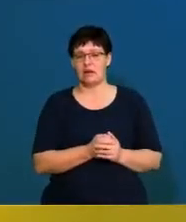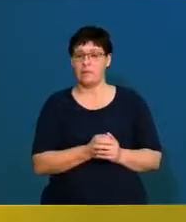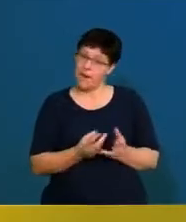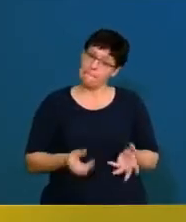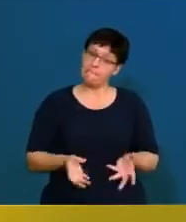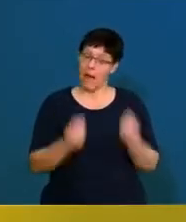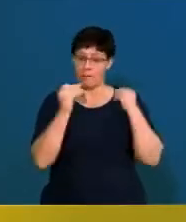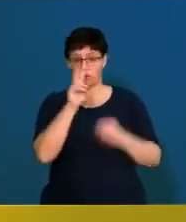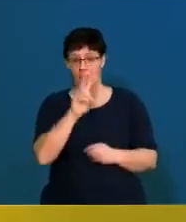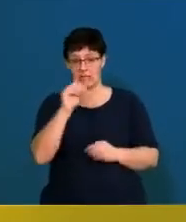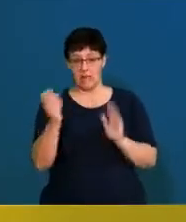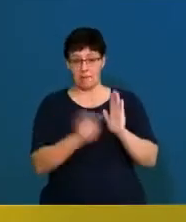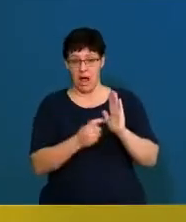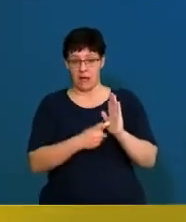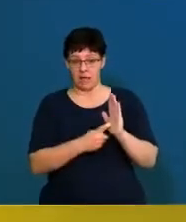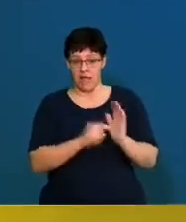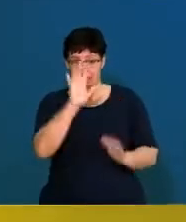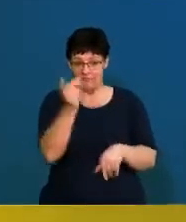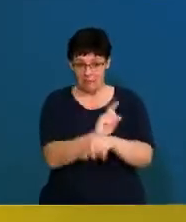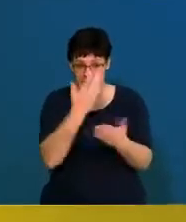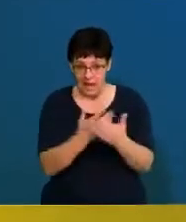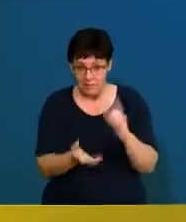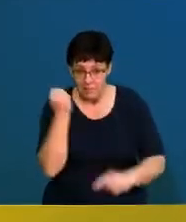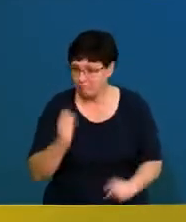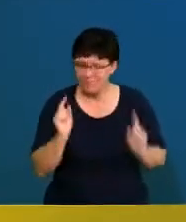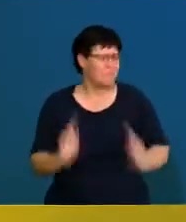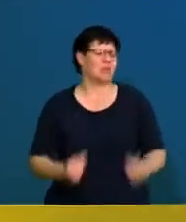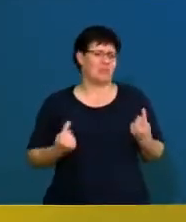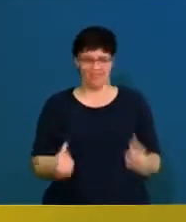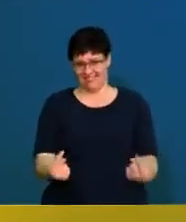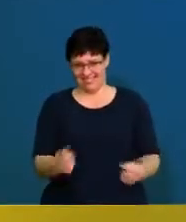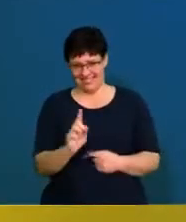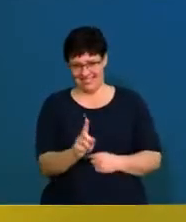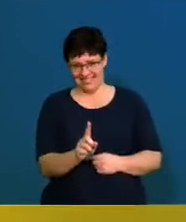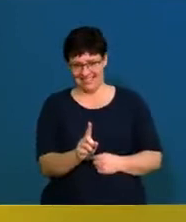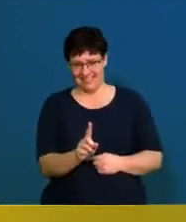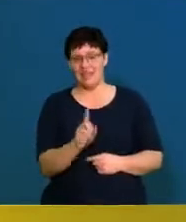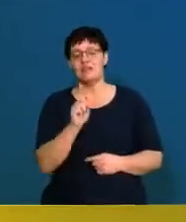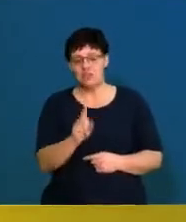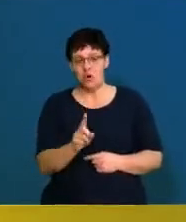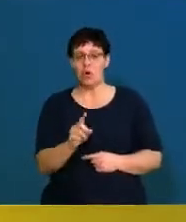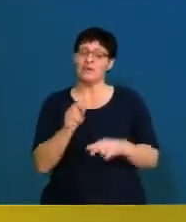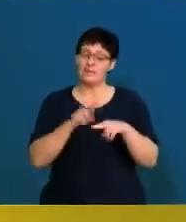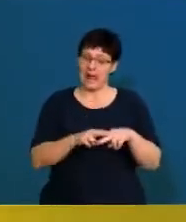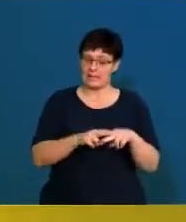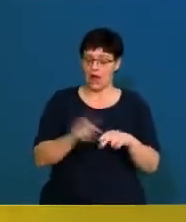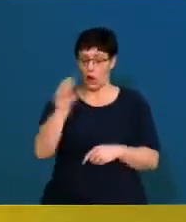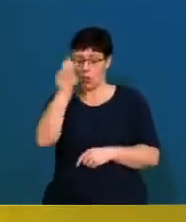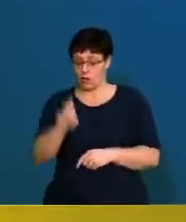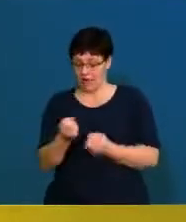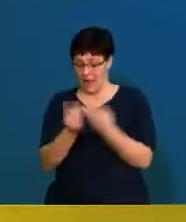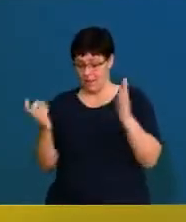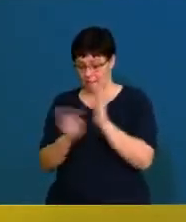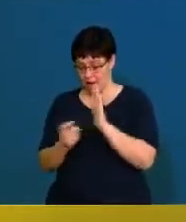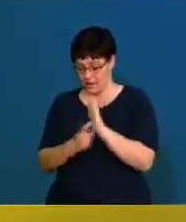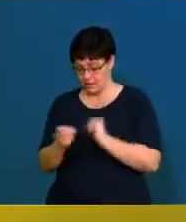20 marks in less than 5 minutes, okay? So logic says, the weight of a particular question